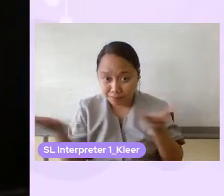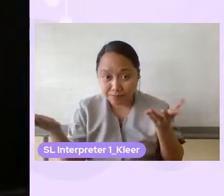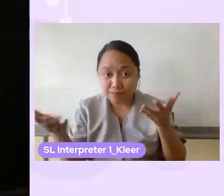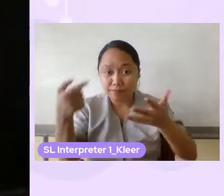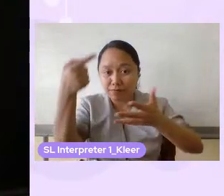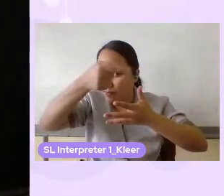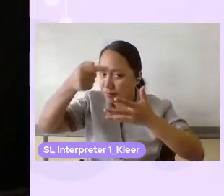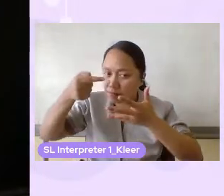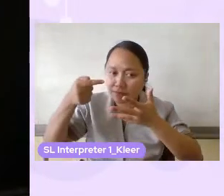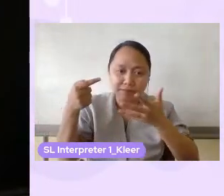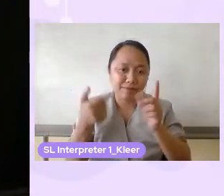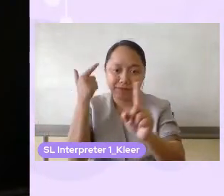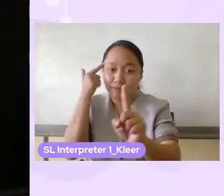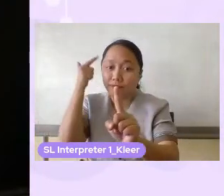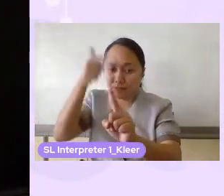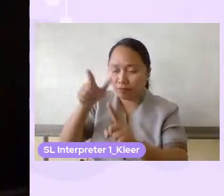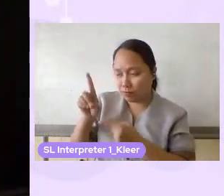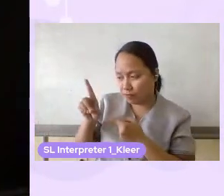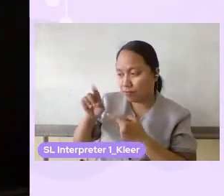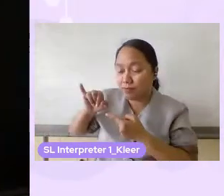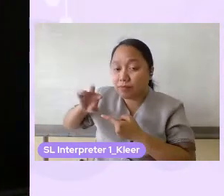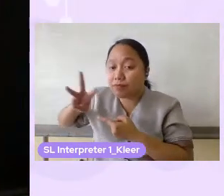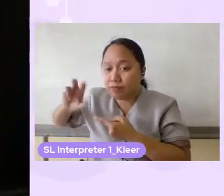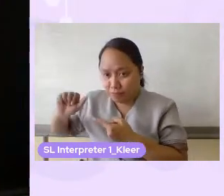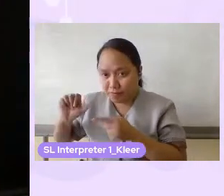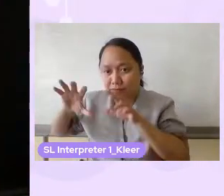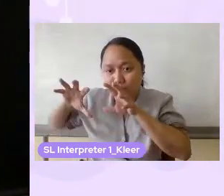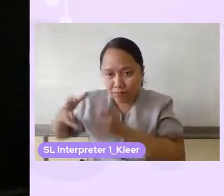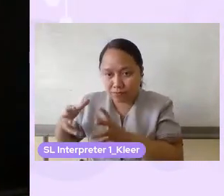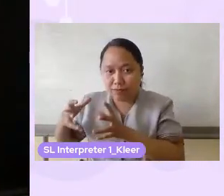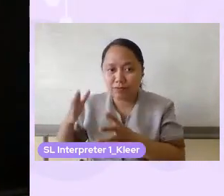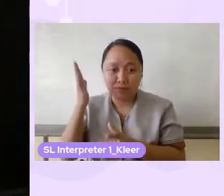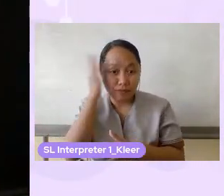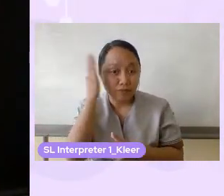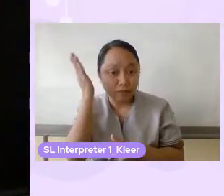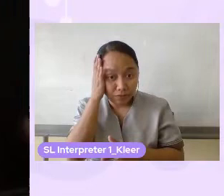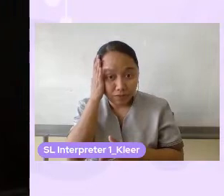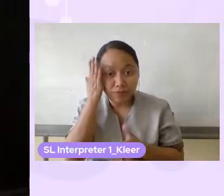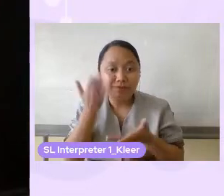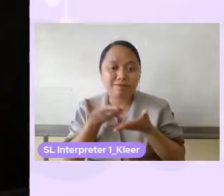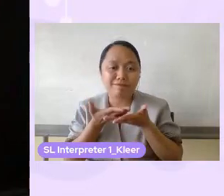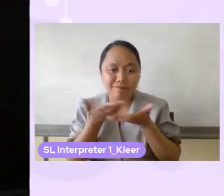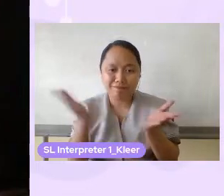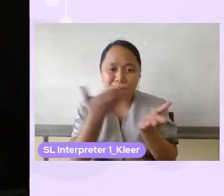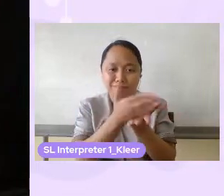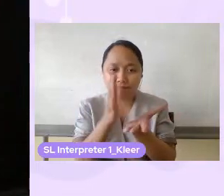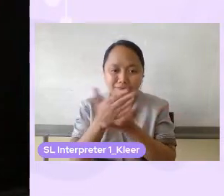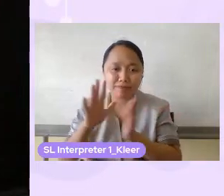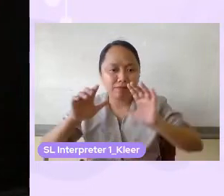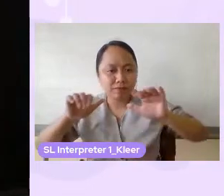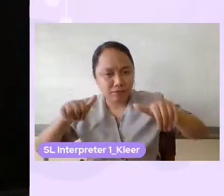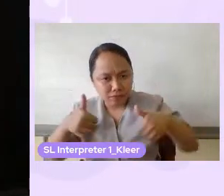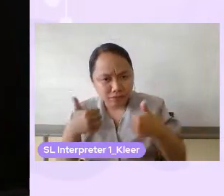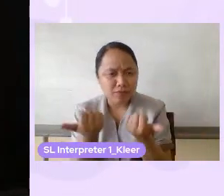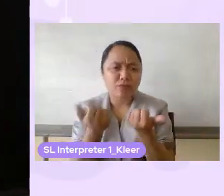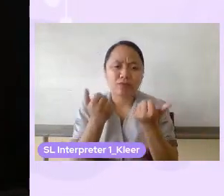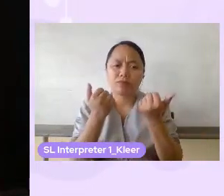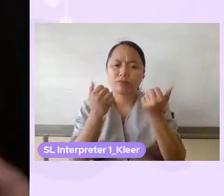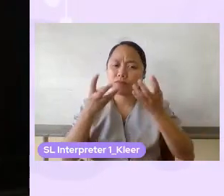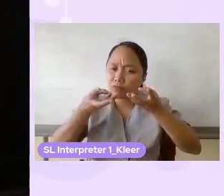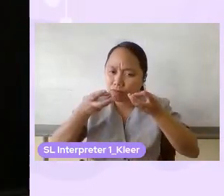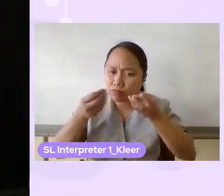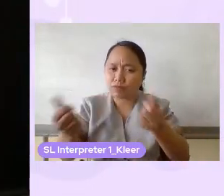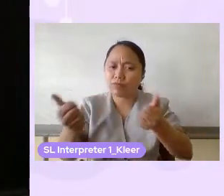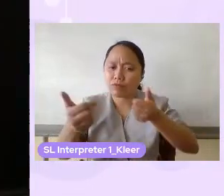DIWA, Camille, and I know I can go on in explaining to you how we will enroll this particular project which we